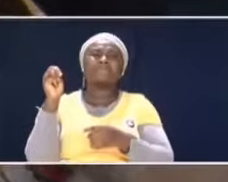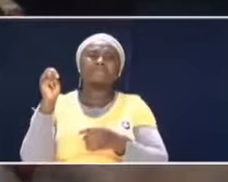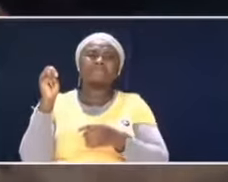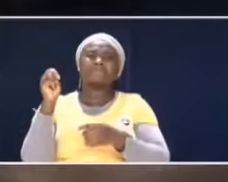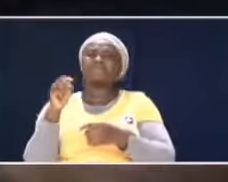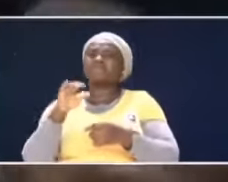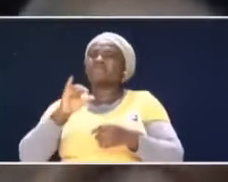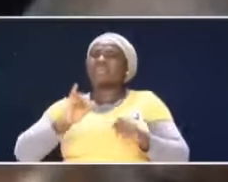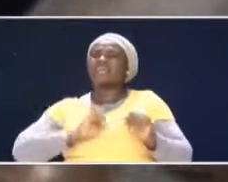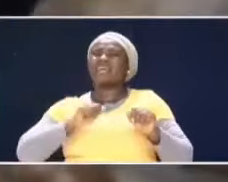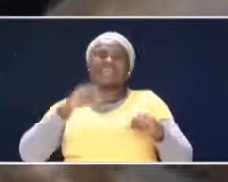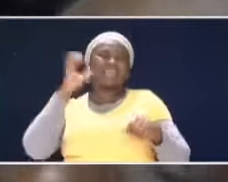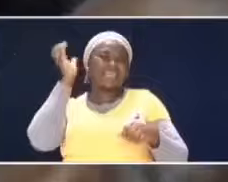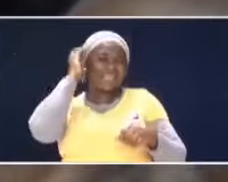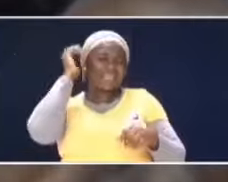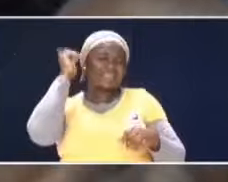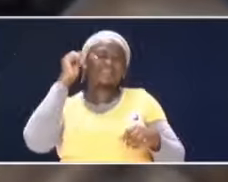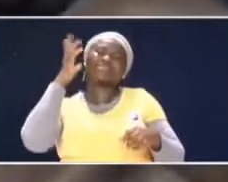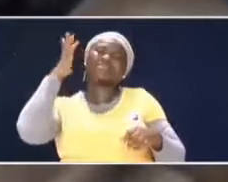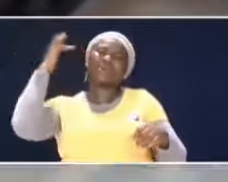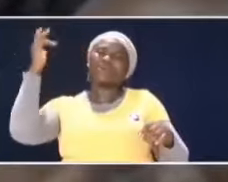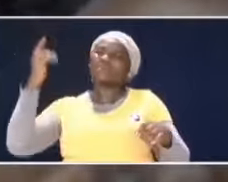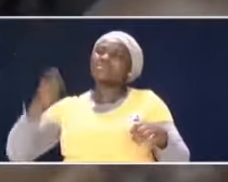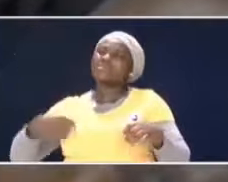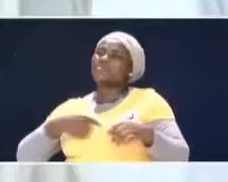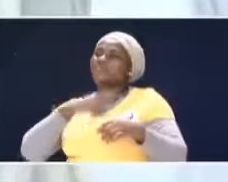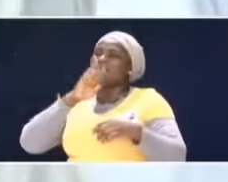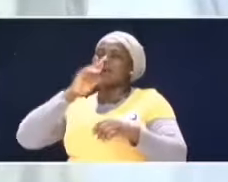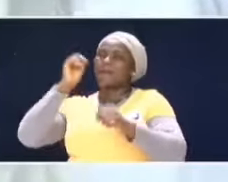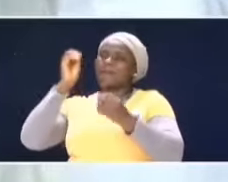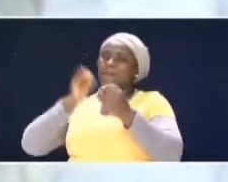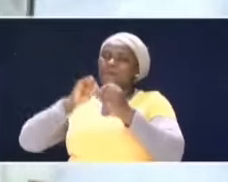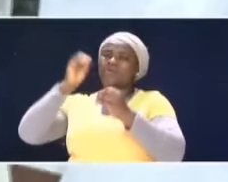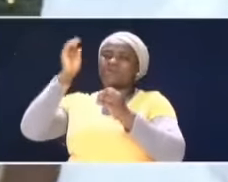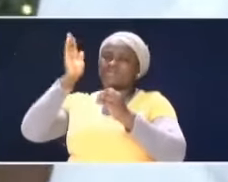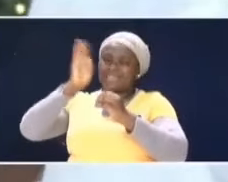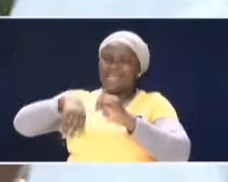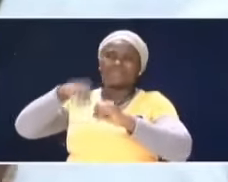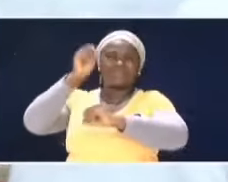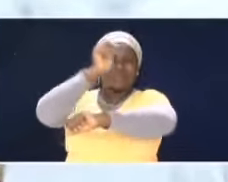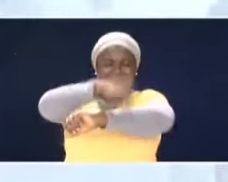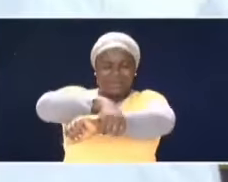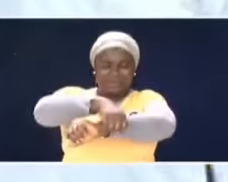I'm hearing a song. How are you a secular?